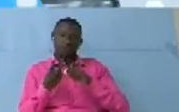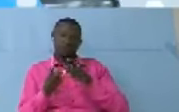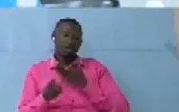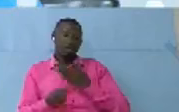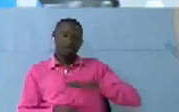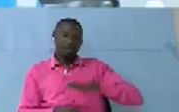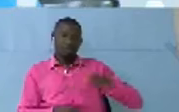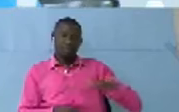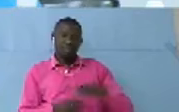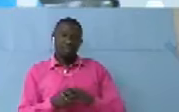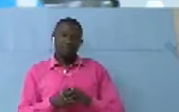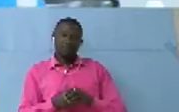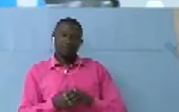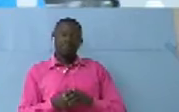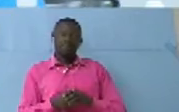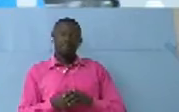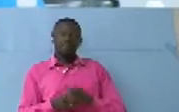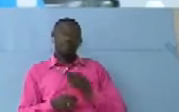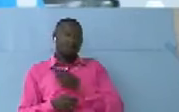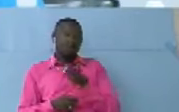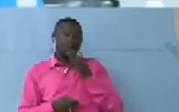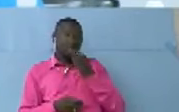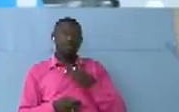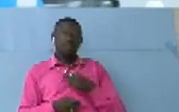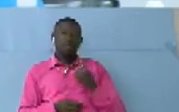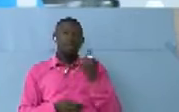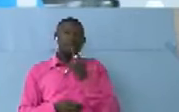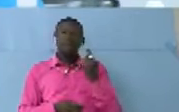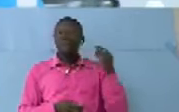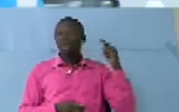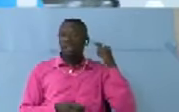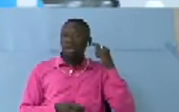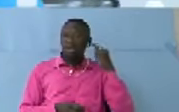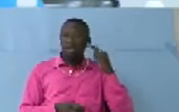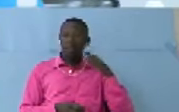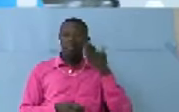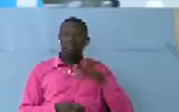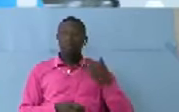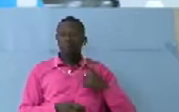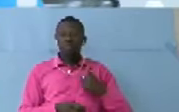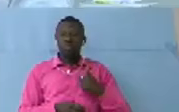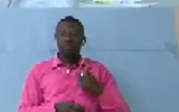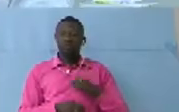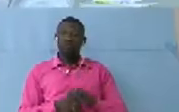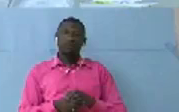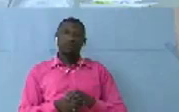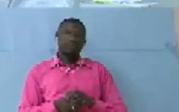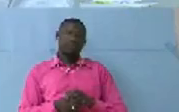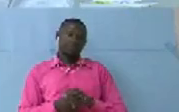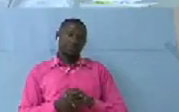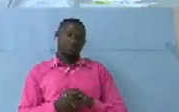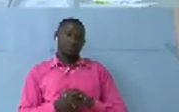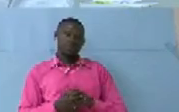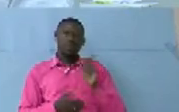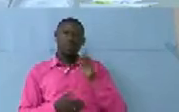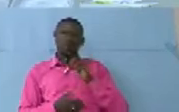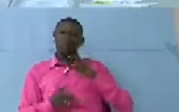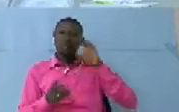So and they said I will only hear that from people. So do you understand them to mean